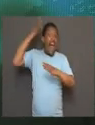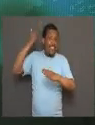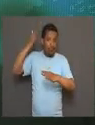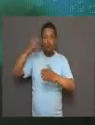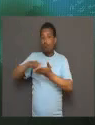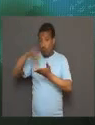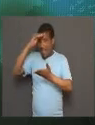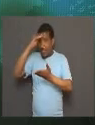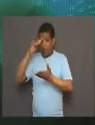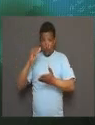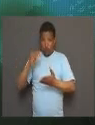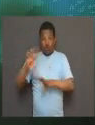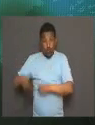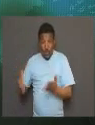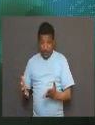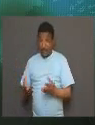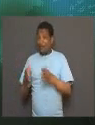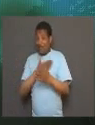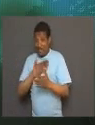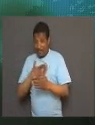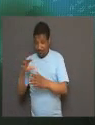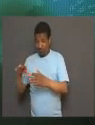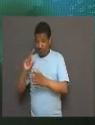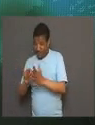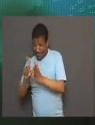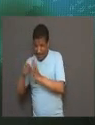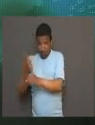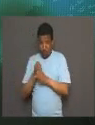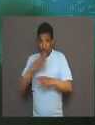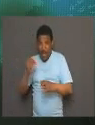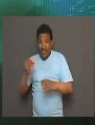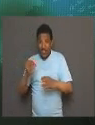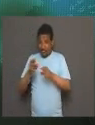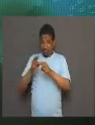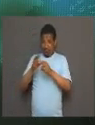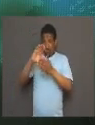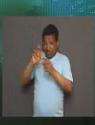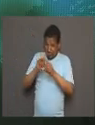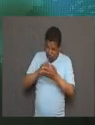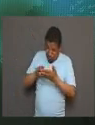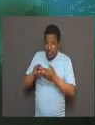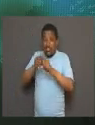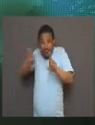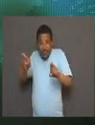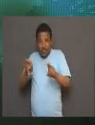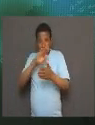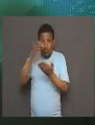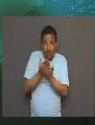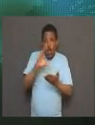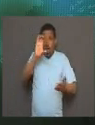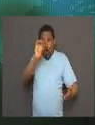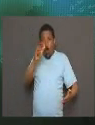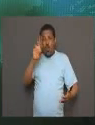please take a moment to state the difference between chorochromatic maps